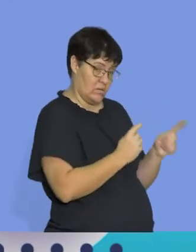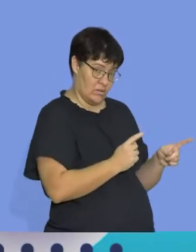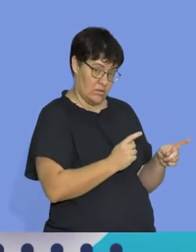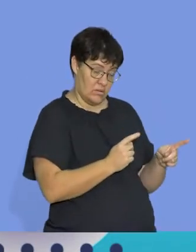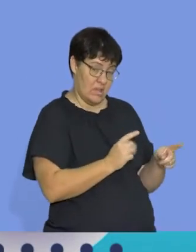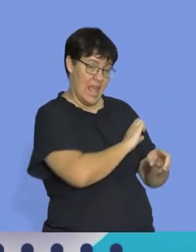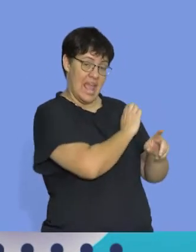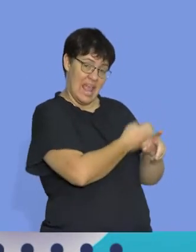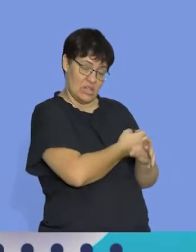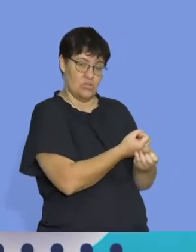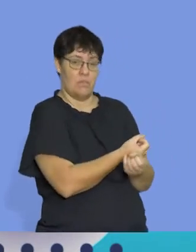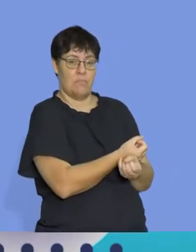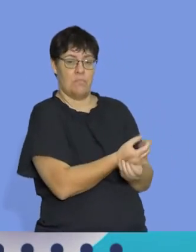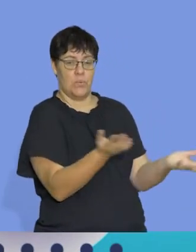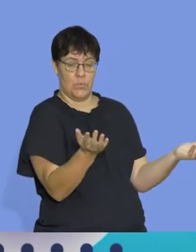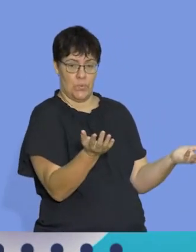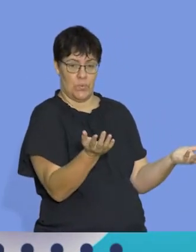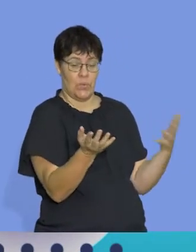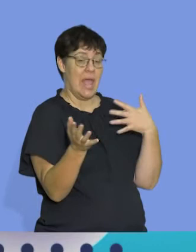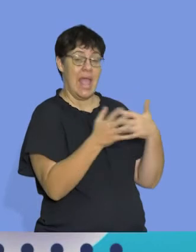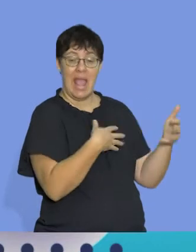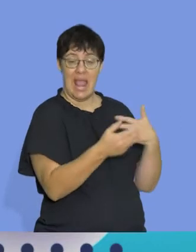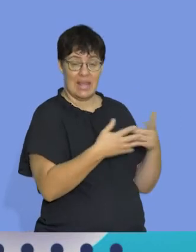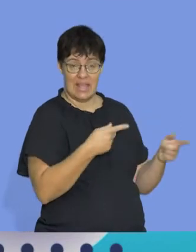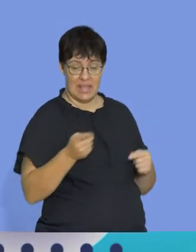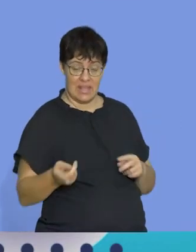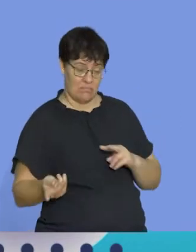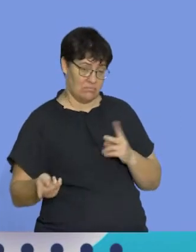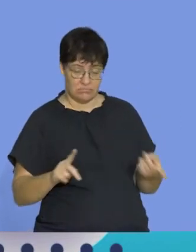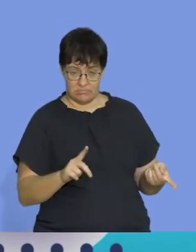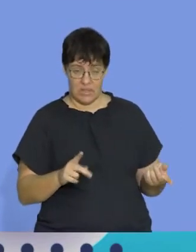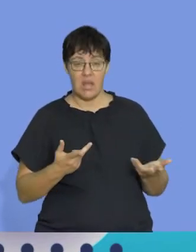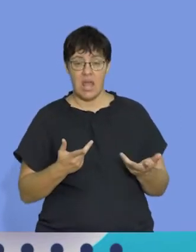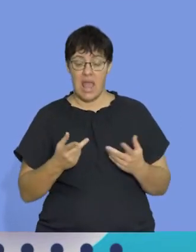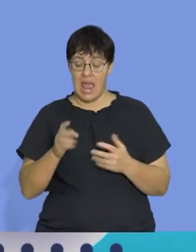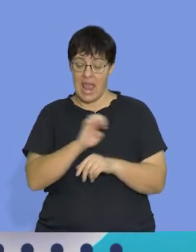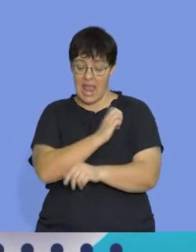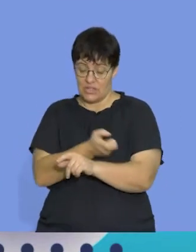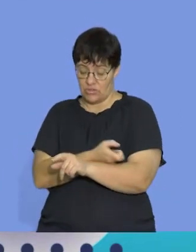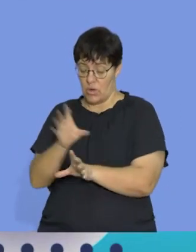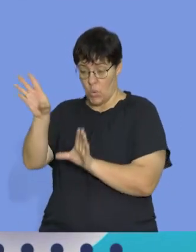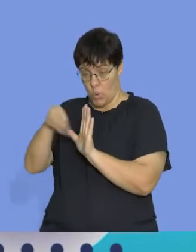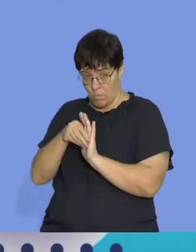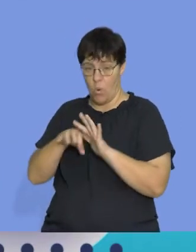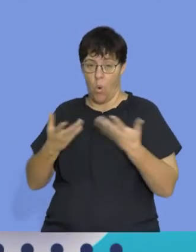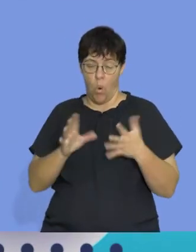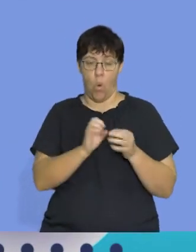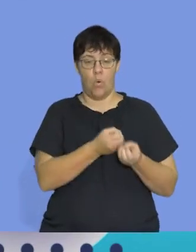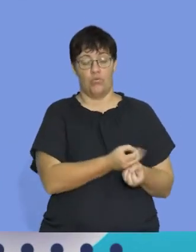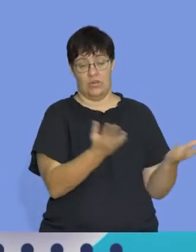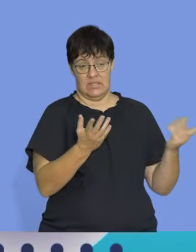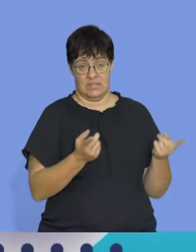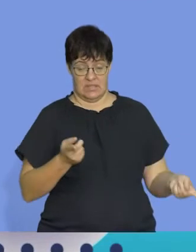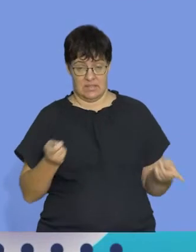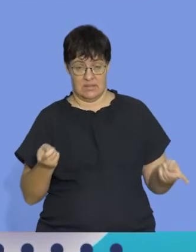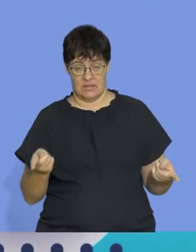So in any chemical reaction, energy is either absorbed or released. Okay, now by comparison, in